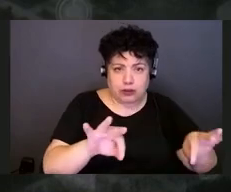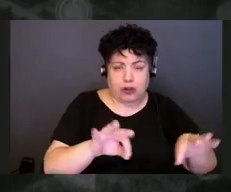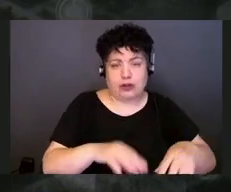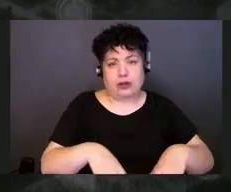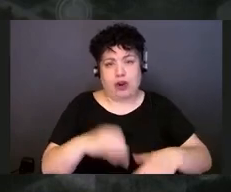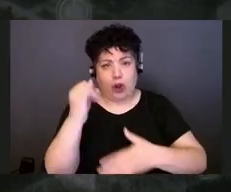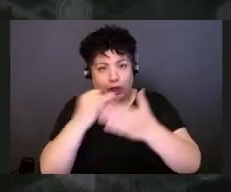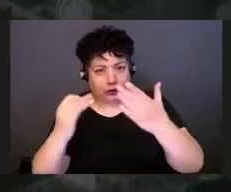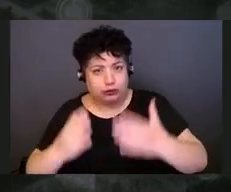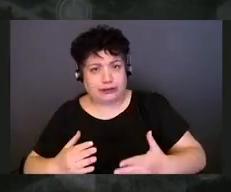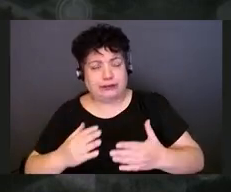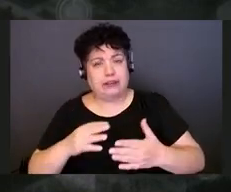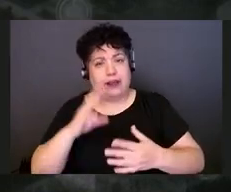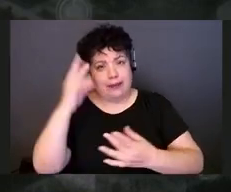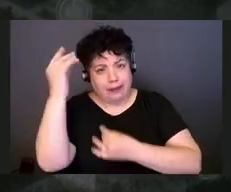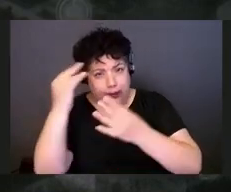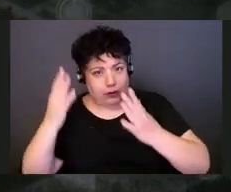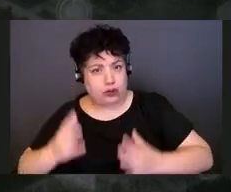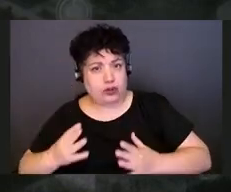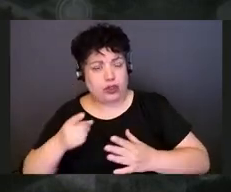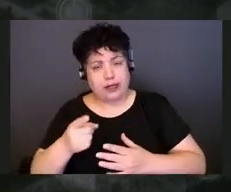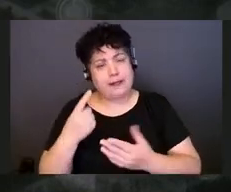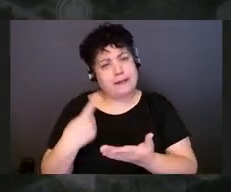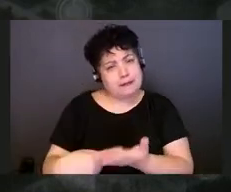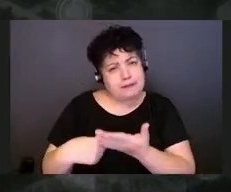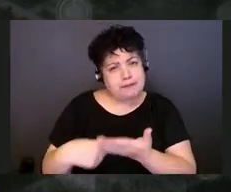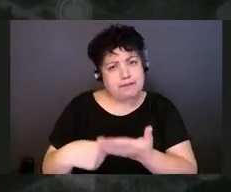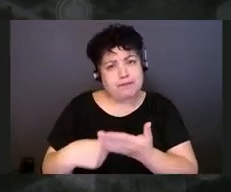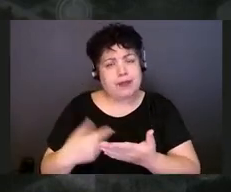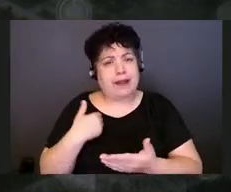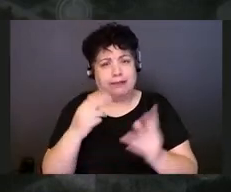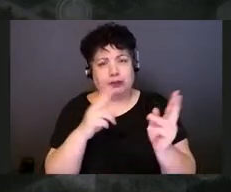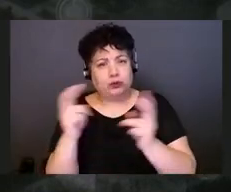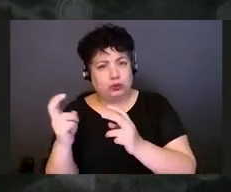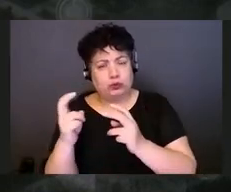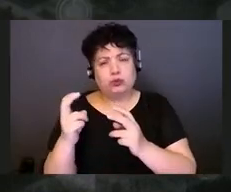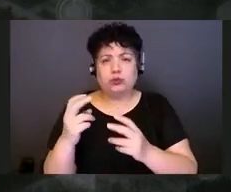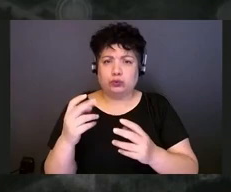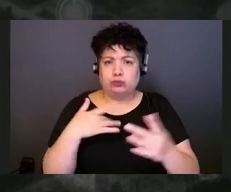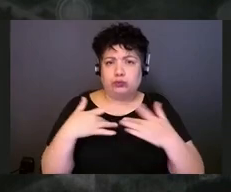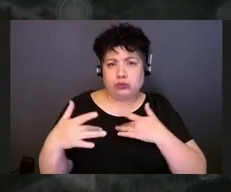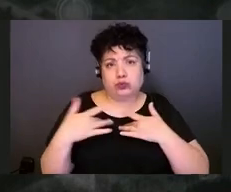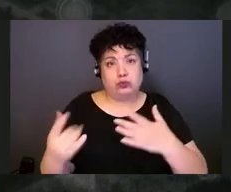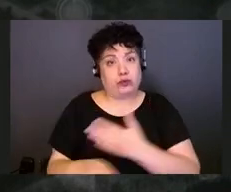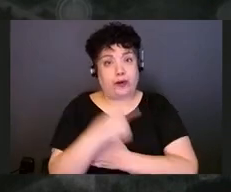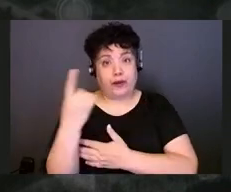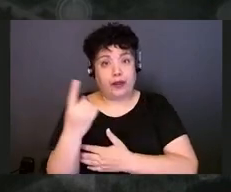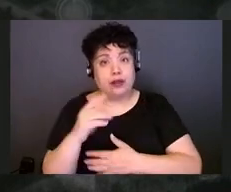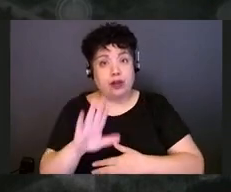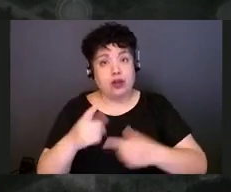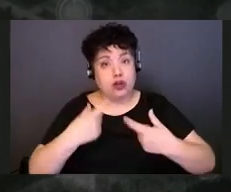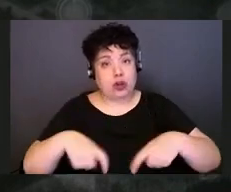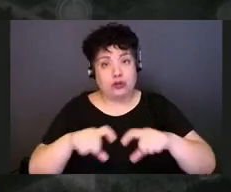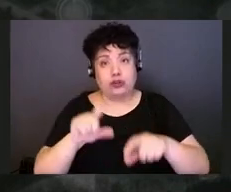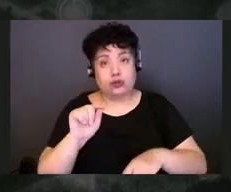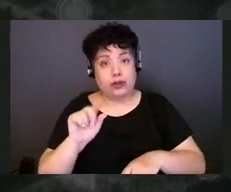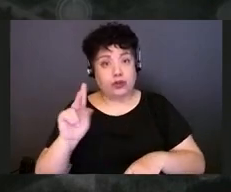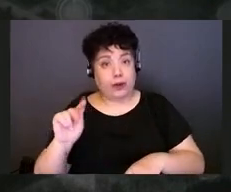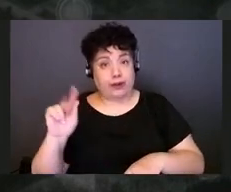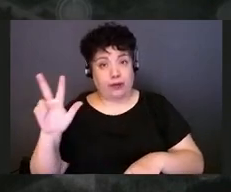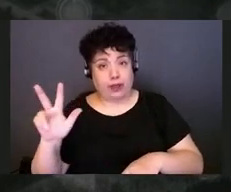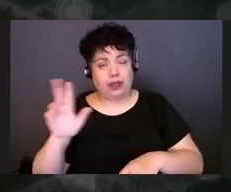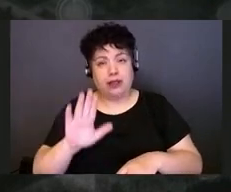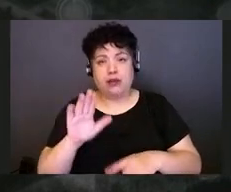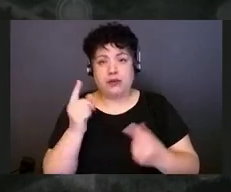of the most pressing questions of our time. For Congress 2023, the series amplifies the theme